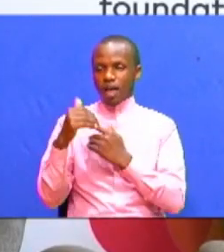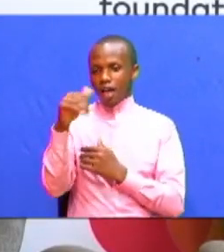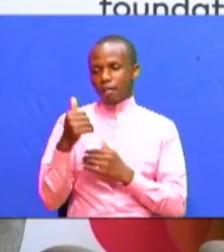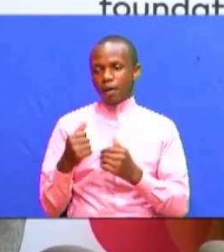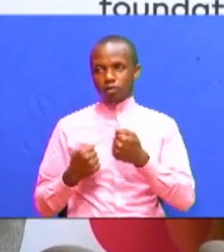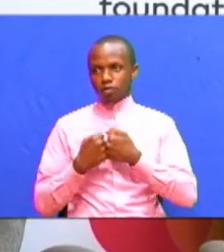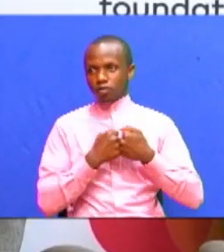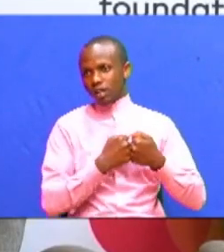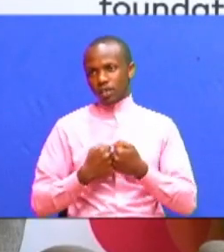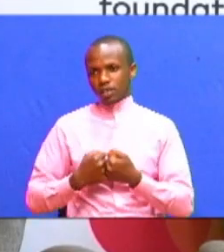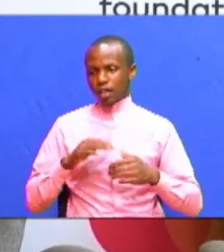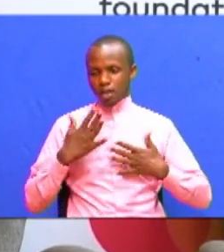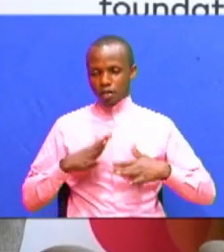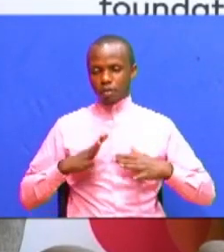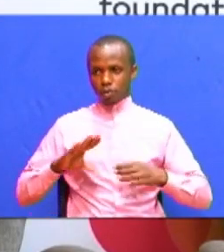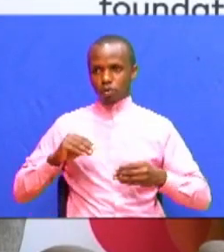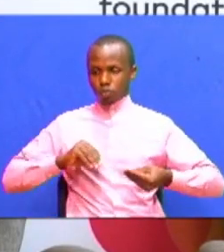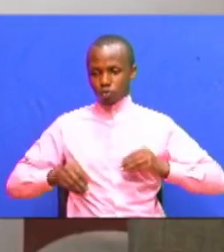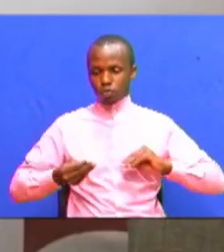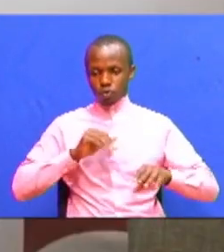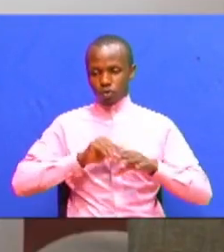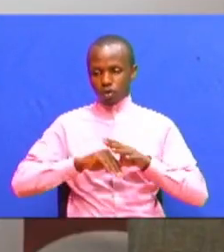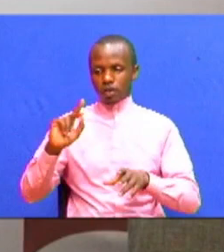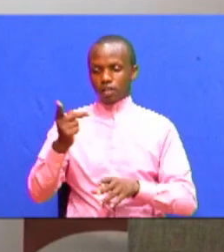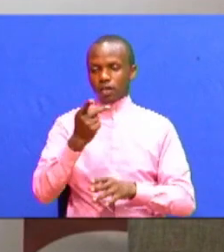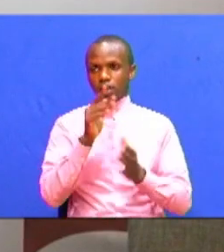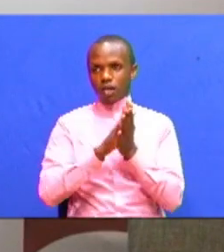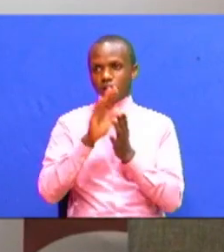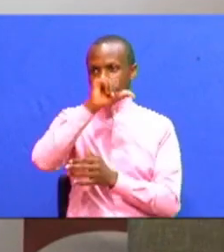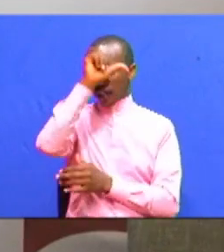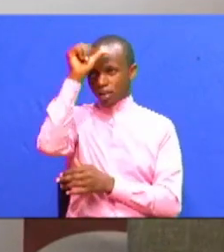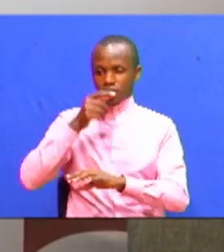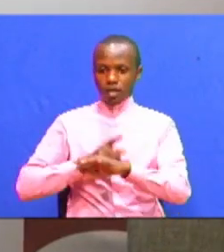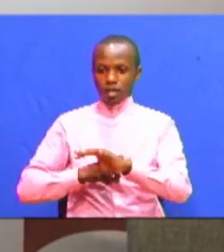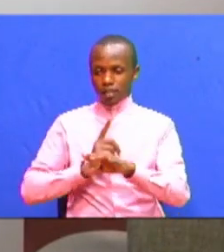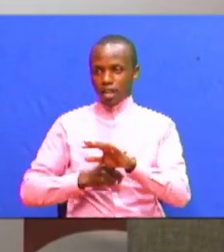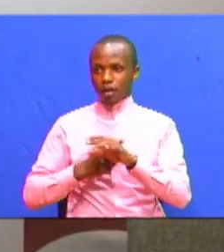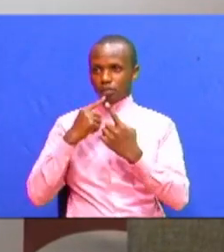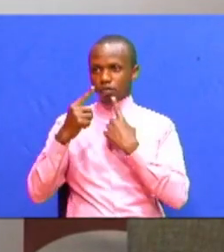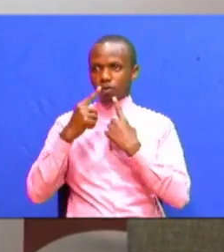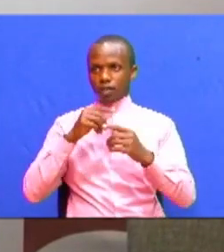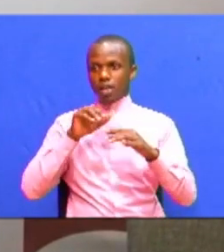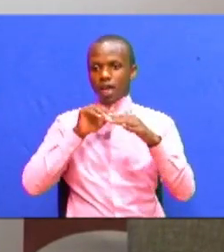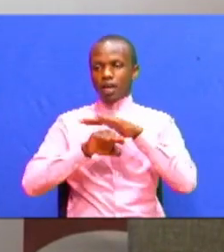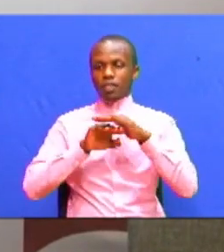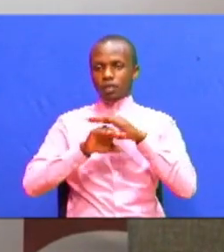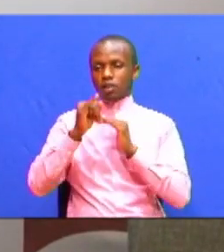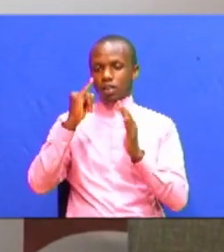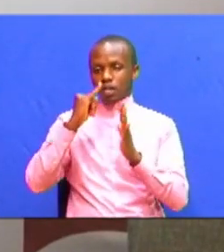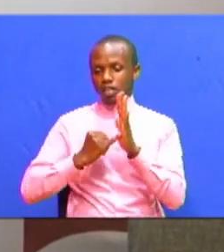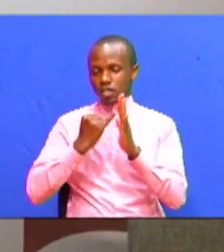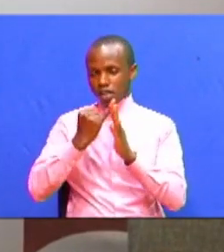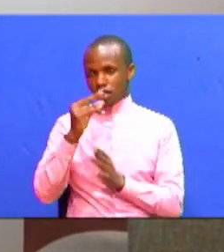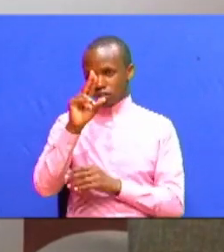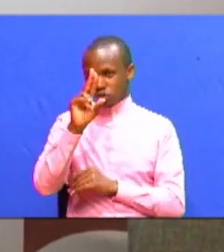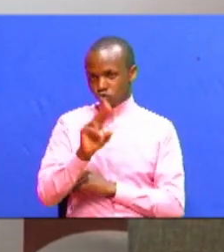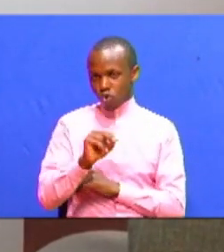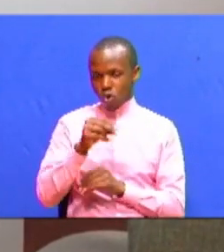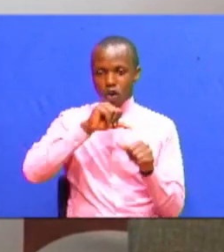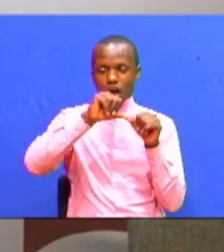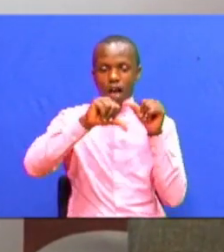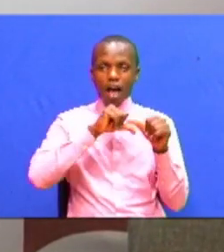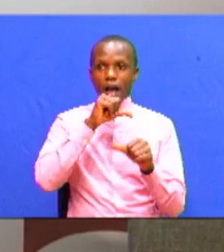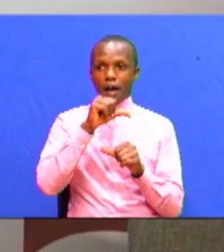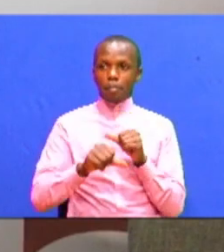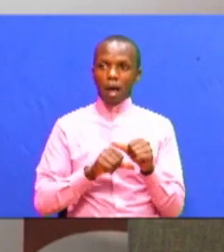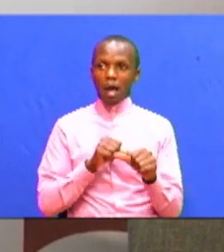people living with disability in Kenya and Africa at large. So when we talk about accessibility, it's not just a mantra,